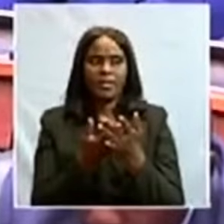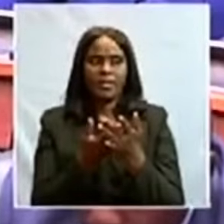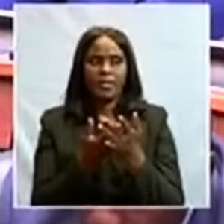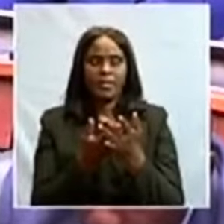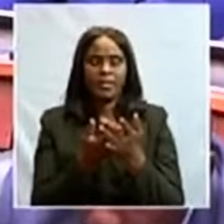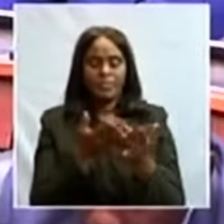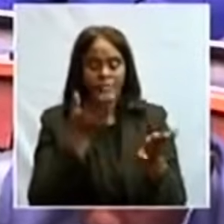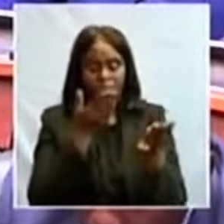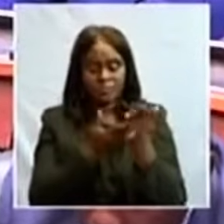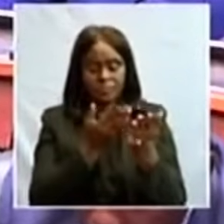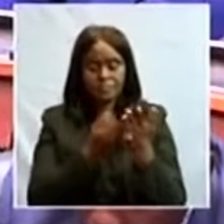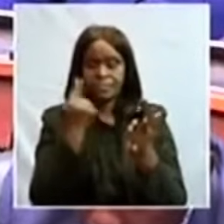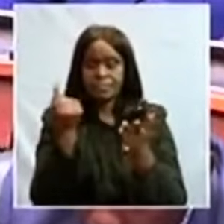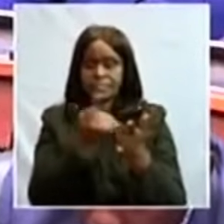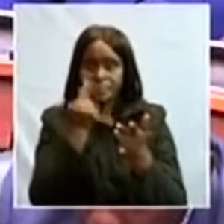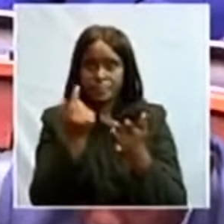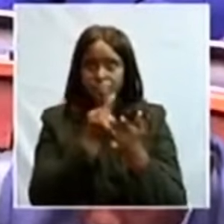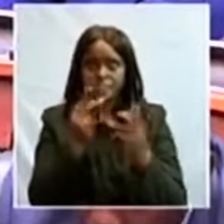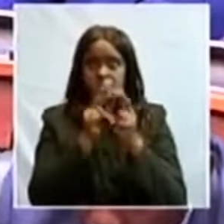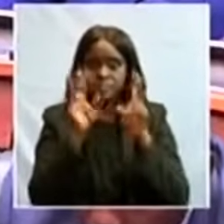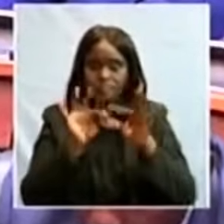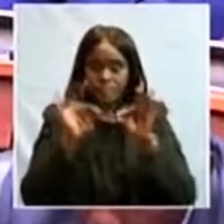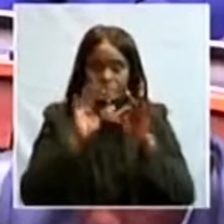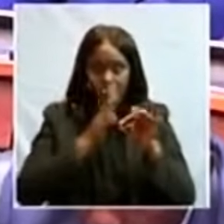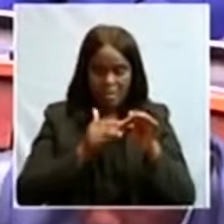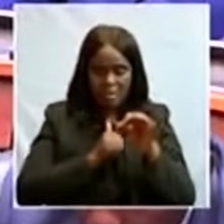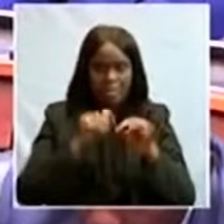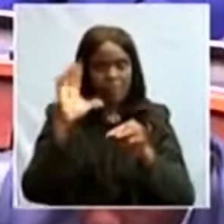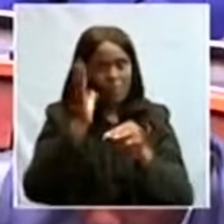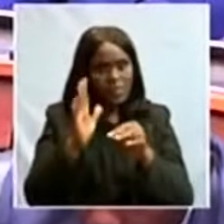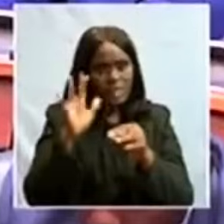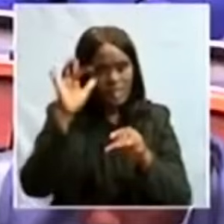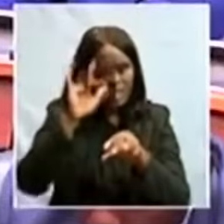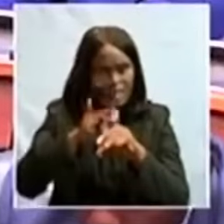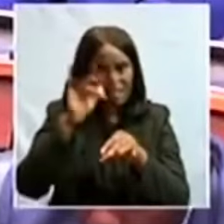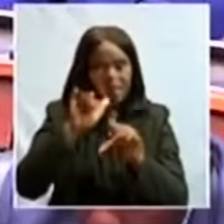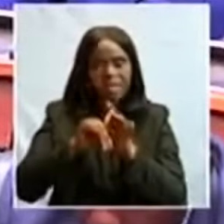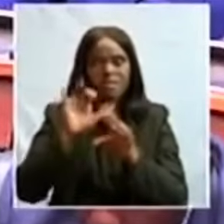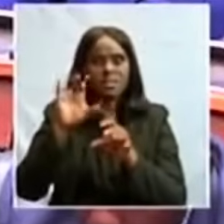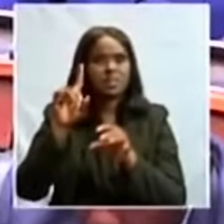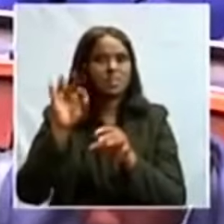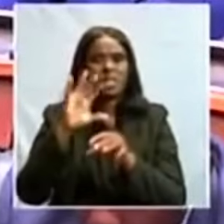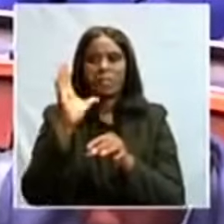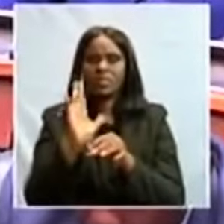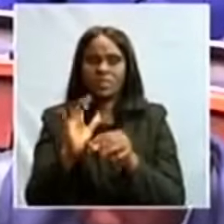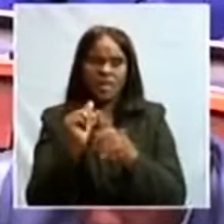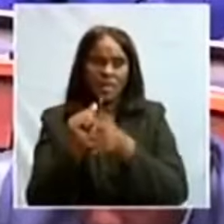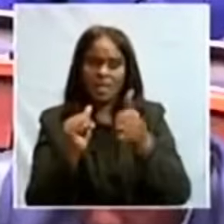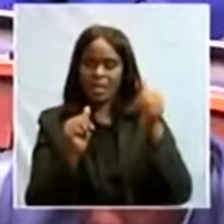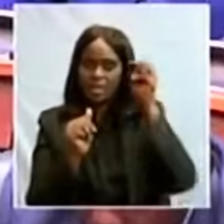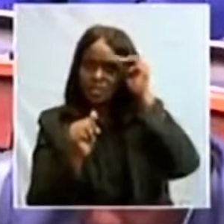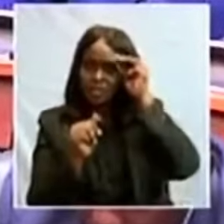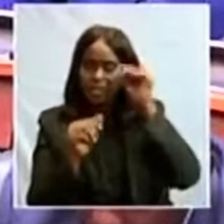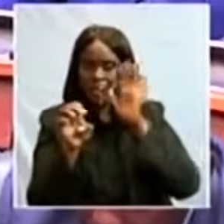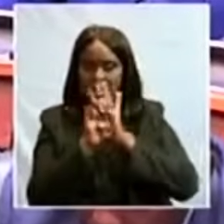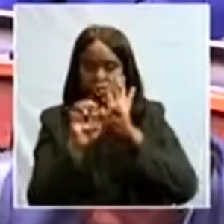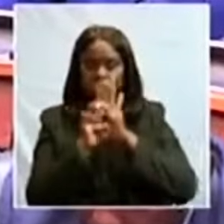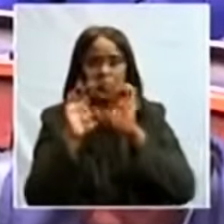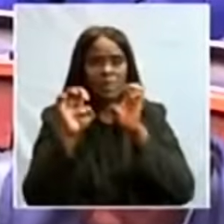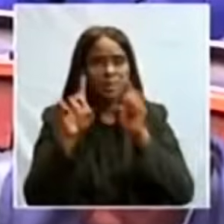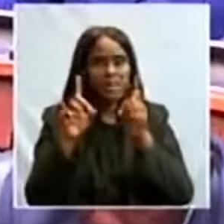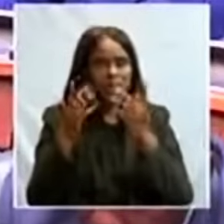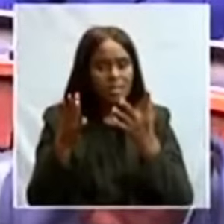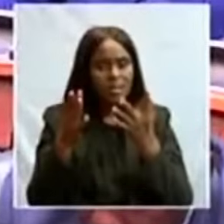This is the only ministry, Madam Speaker, that have never tapped into CDF. other ministries like